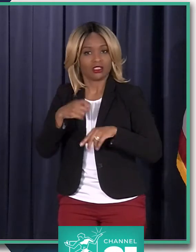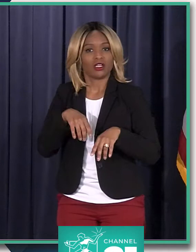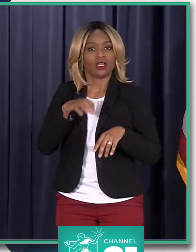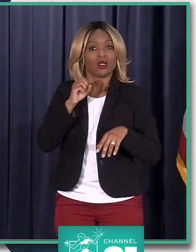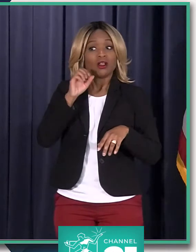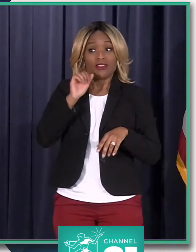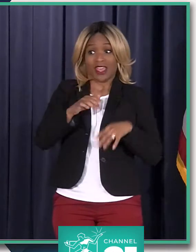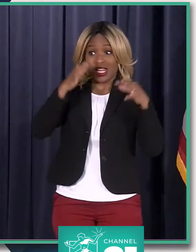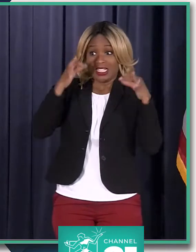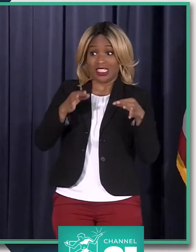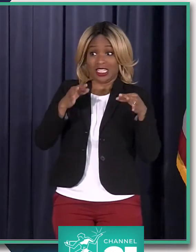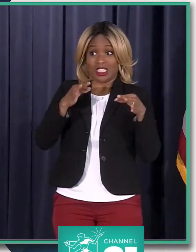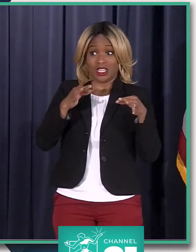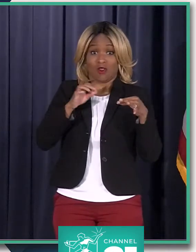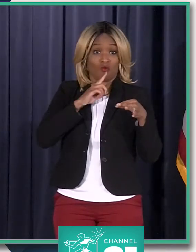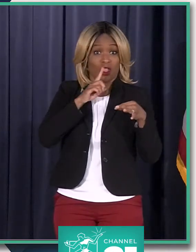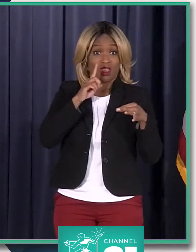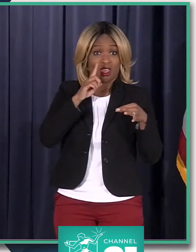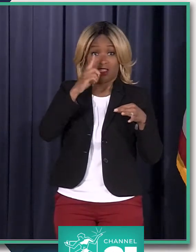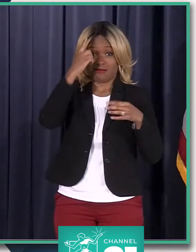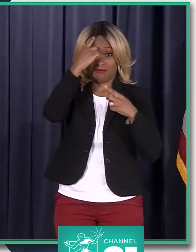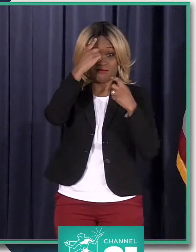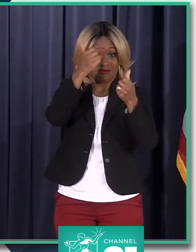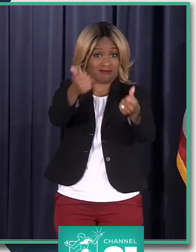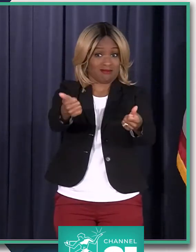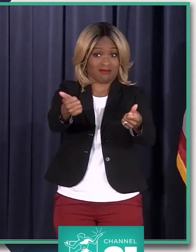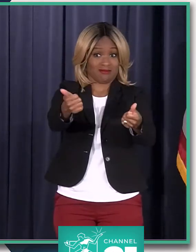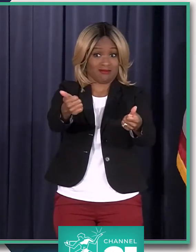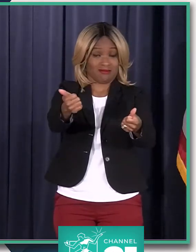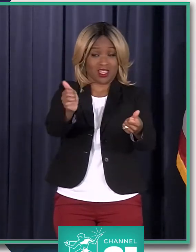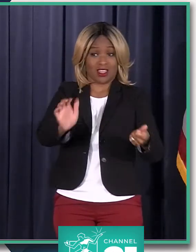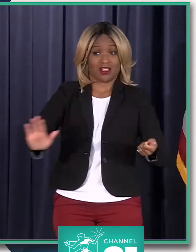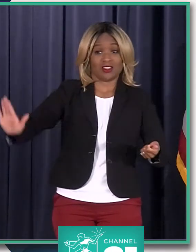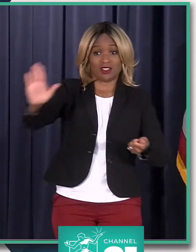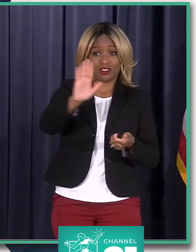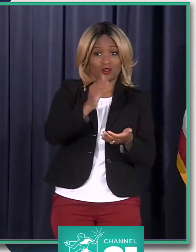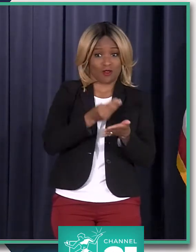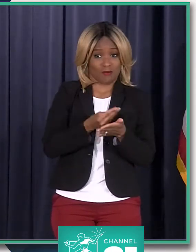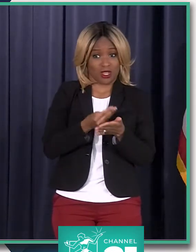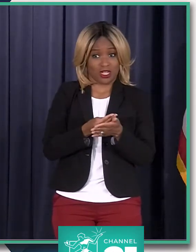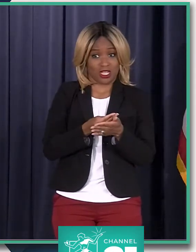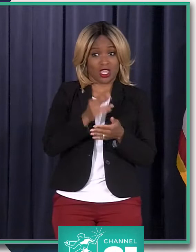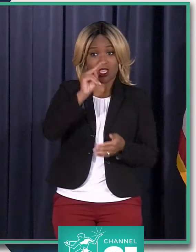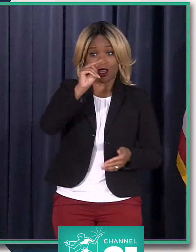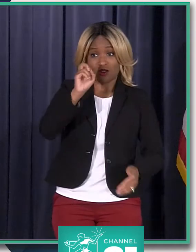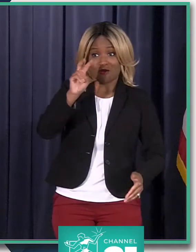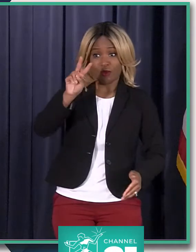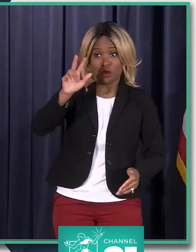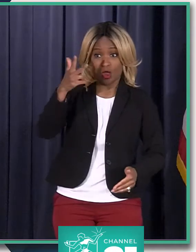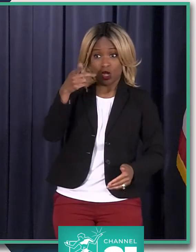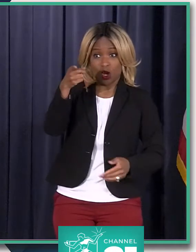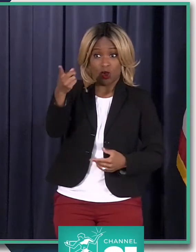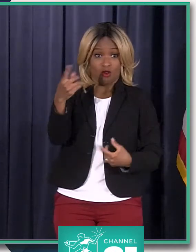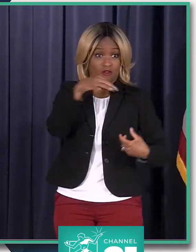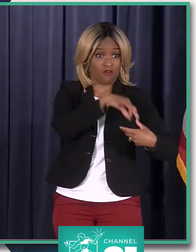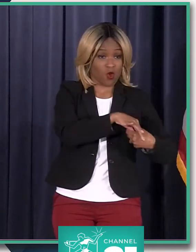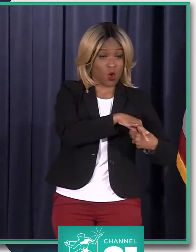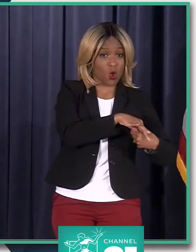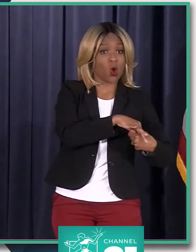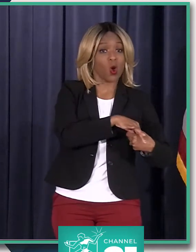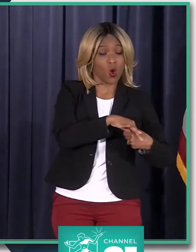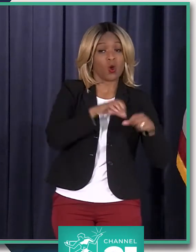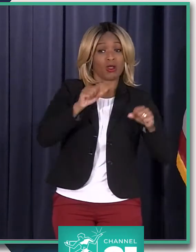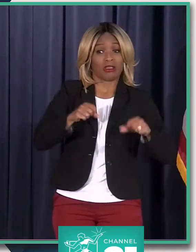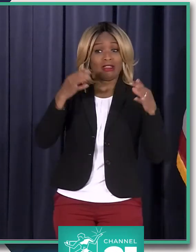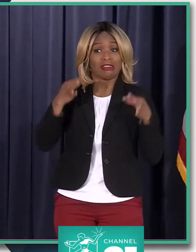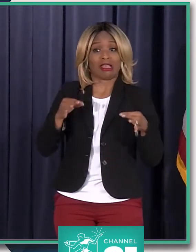decision for you to make. It's your money. And you get to decide November 3rd, do I believe